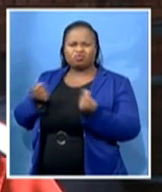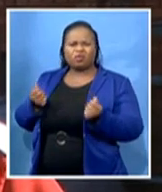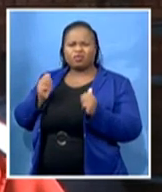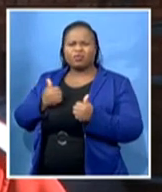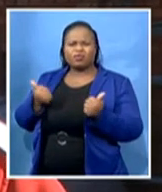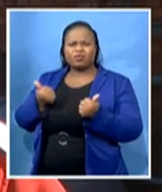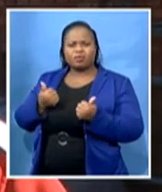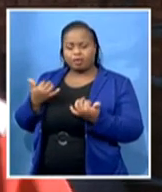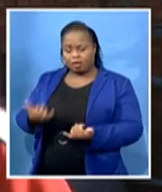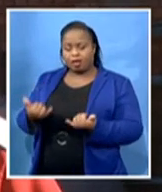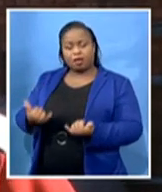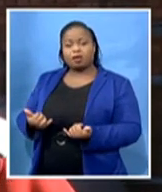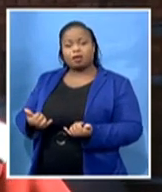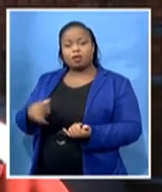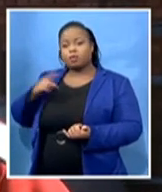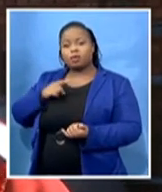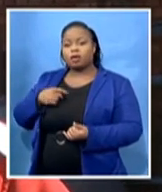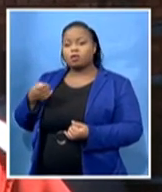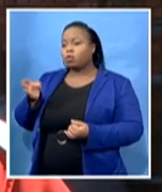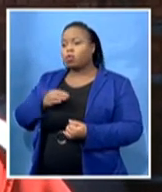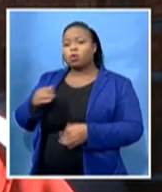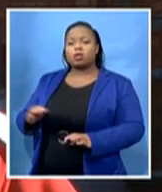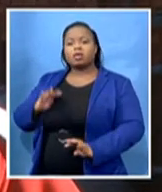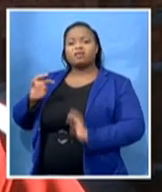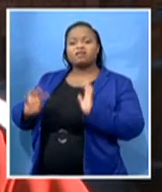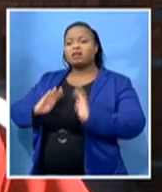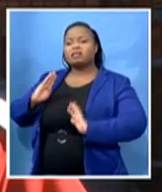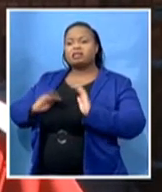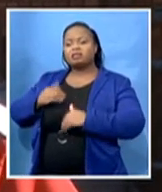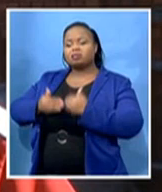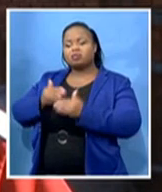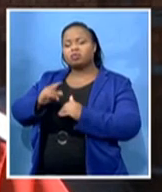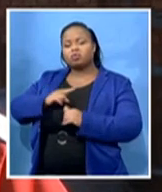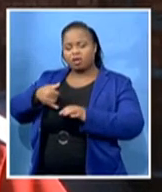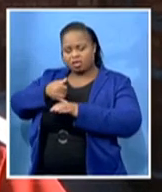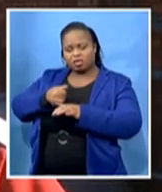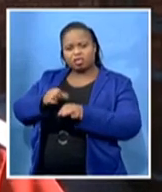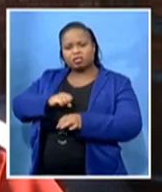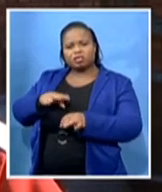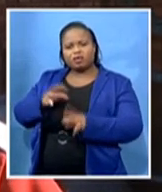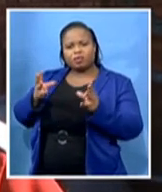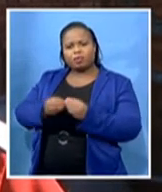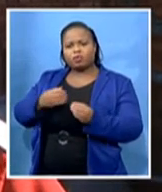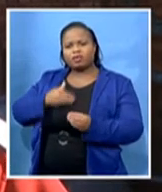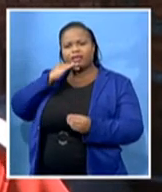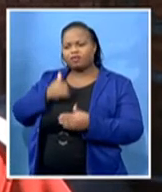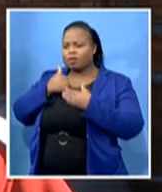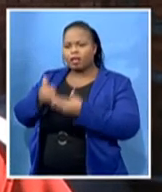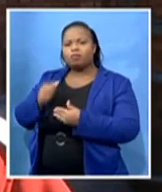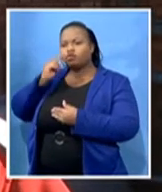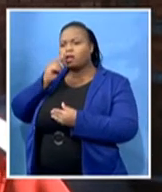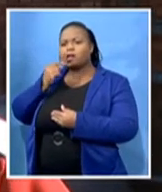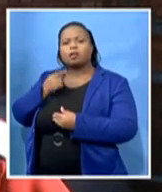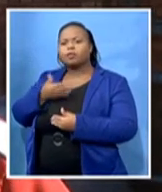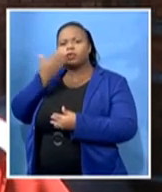must be frustrated in the process because the internal capacity is not sufficient to handle the situation. And it's a matter that ourselves as a trade union will